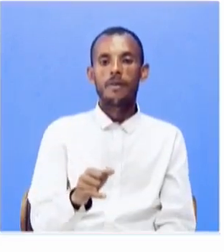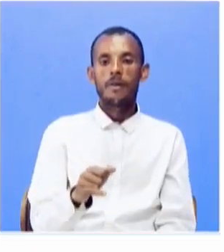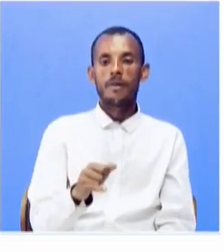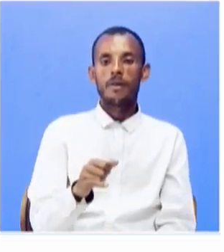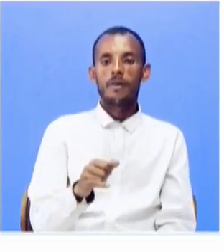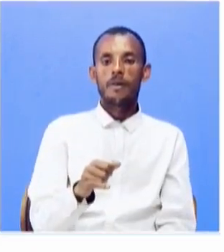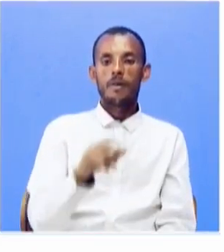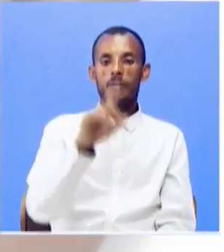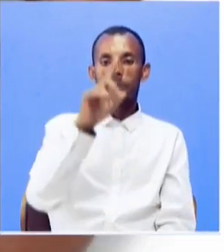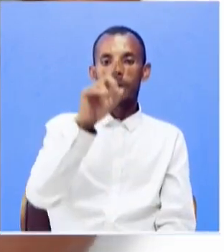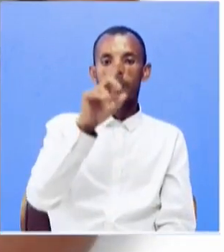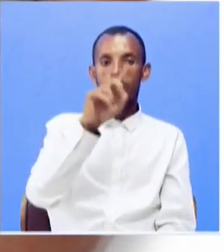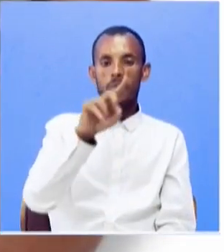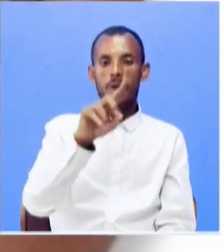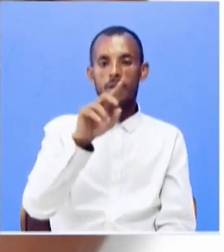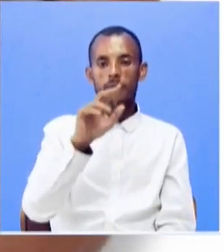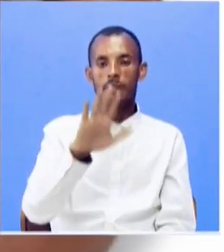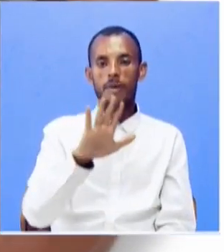15